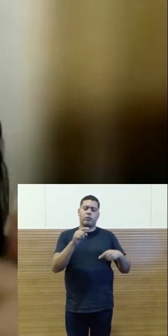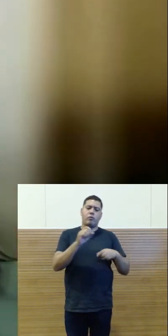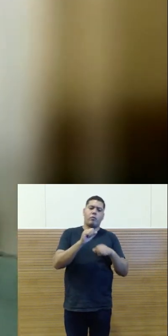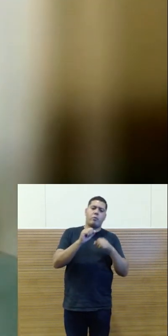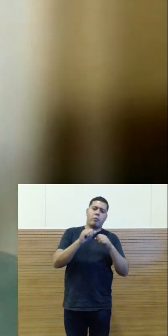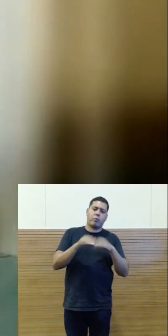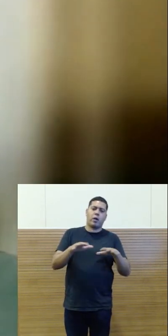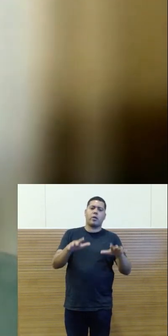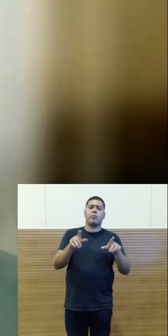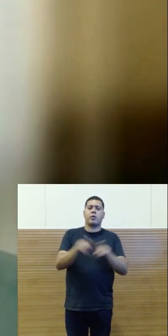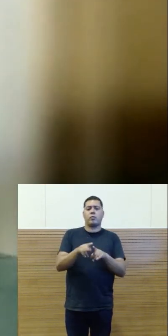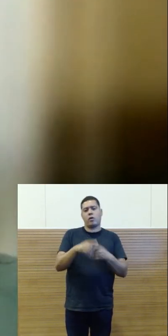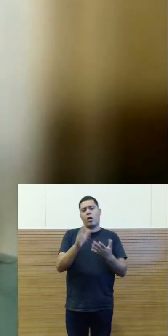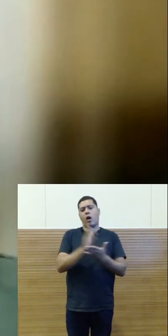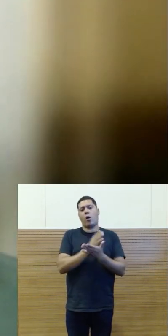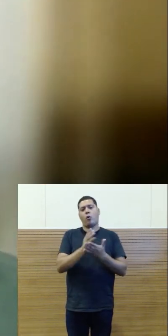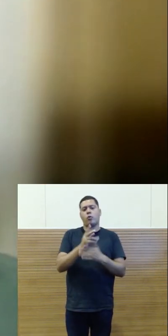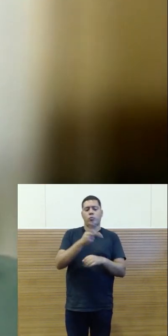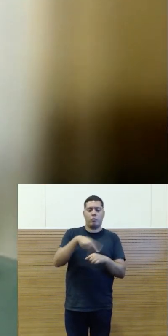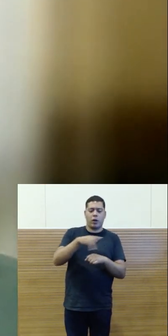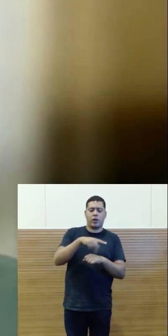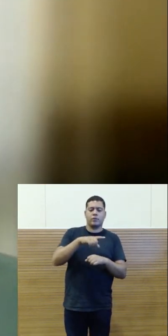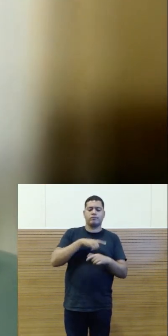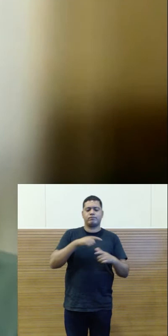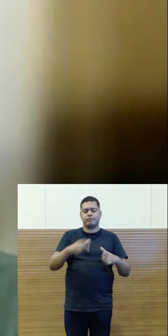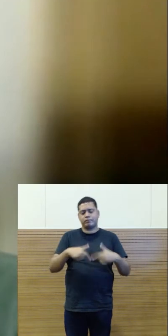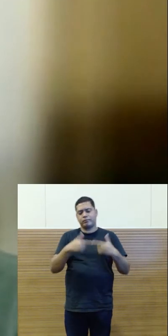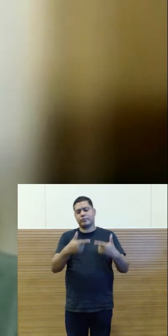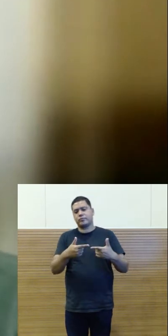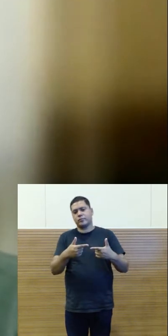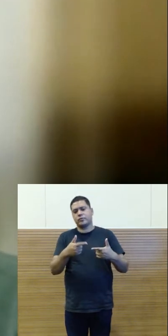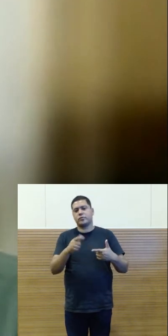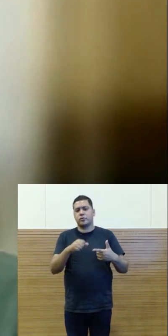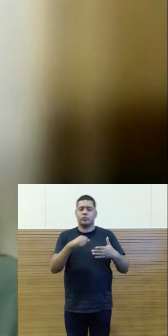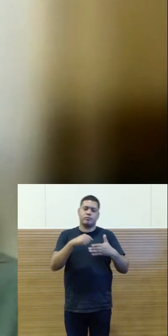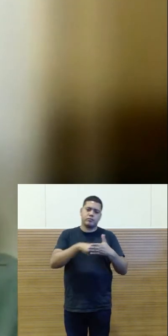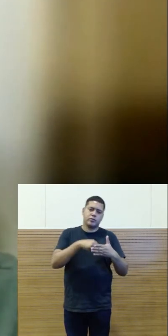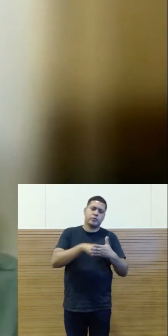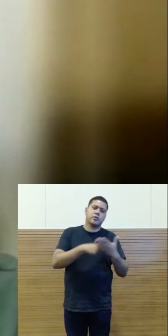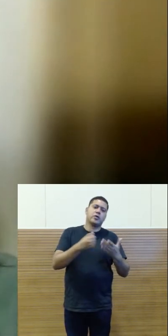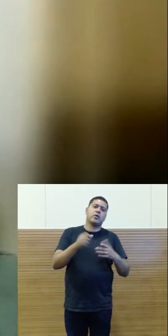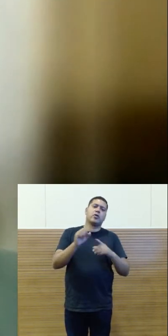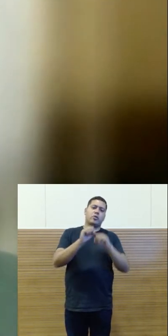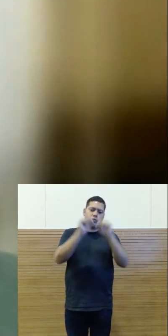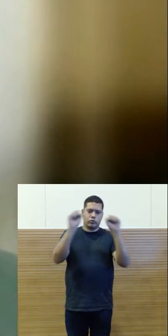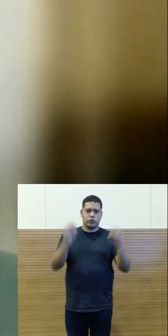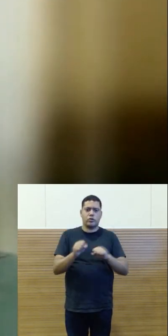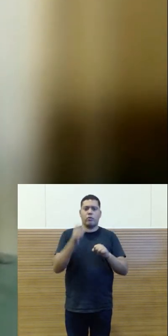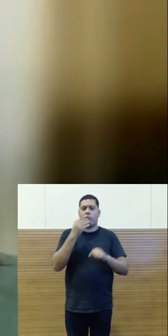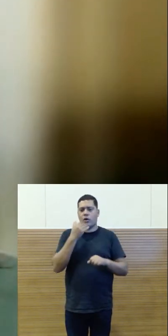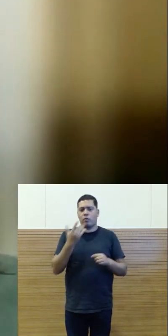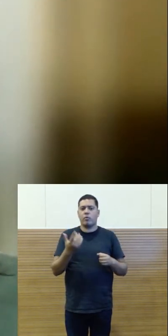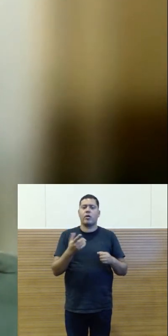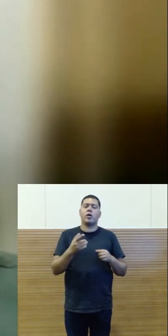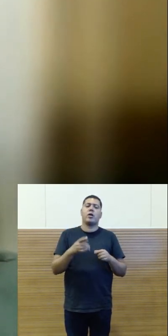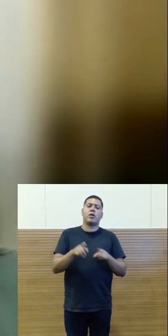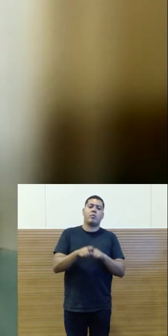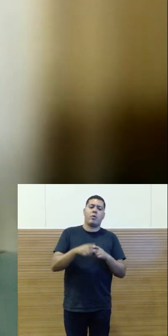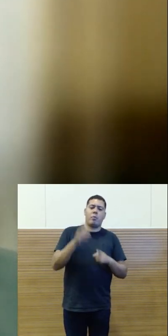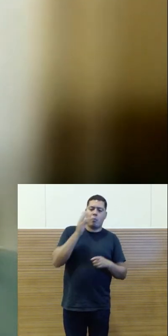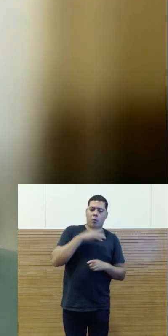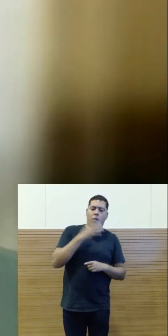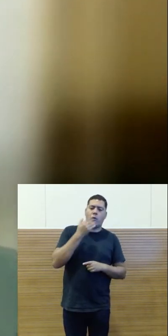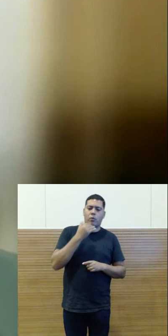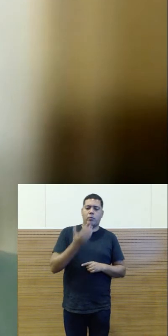challenges established by the pandemic that most countries have been facing, such as the impact in food systems